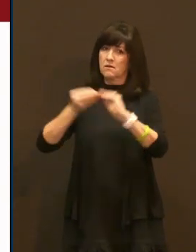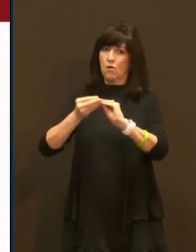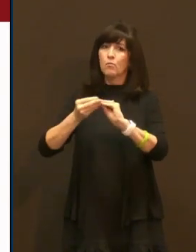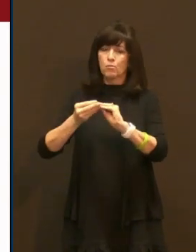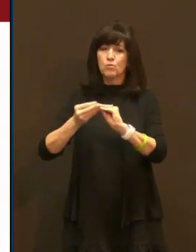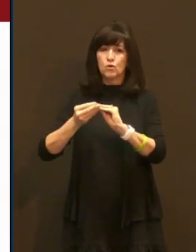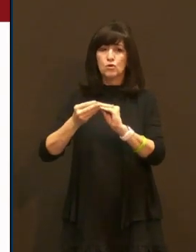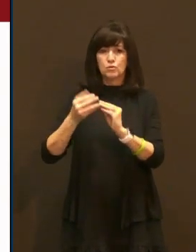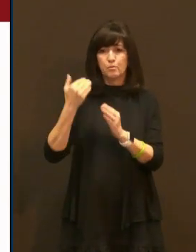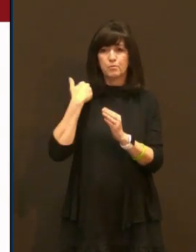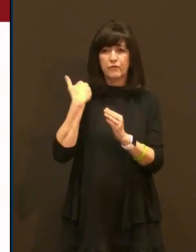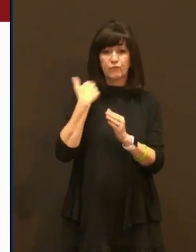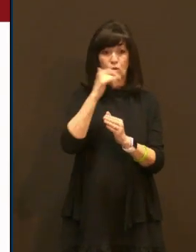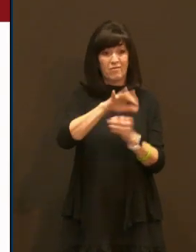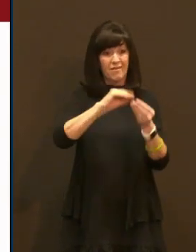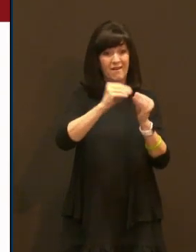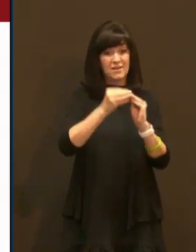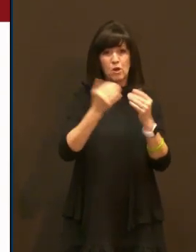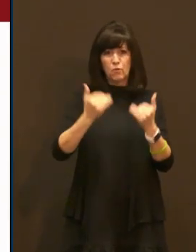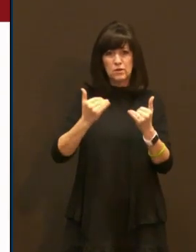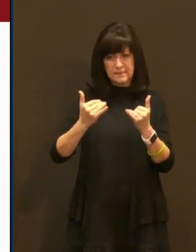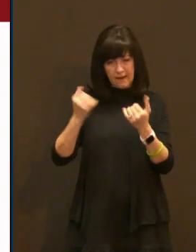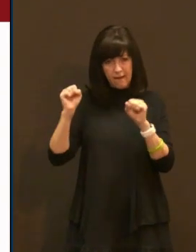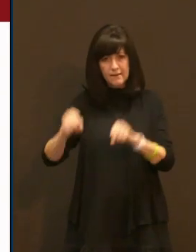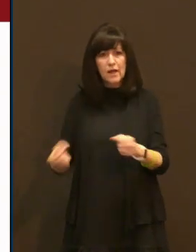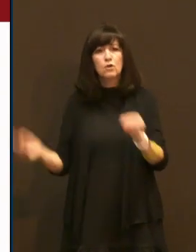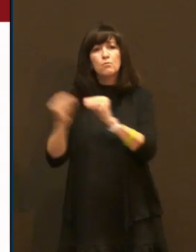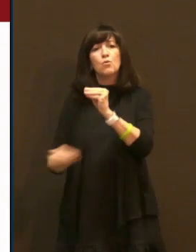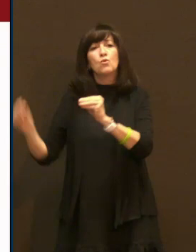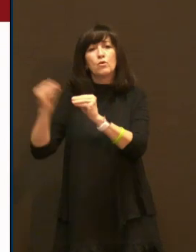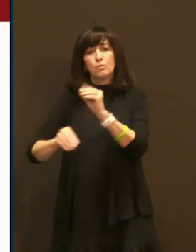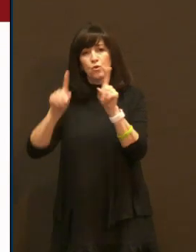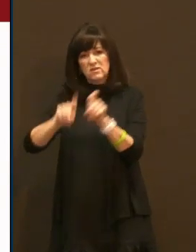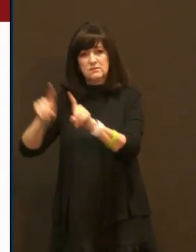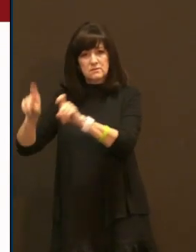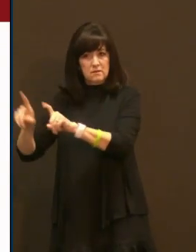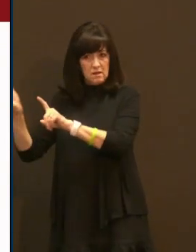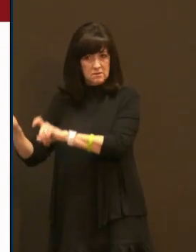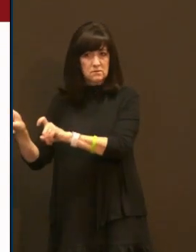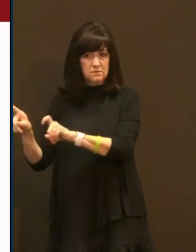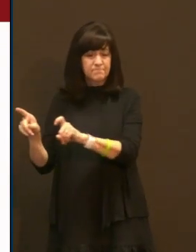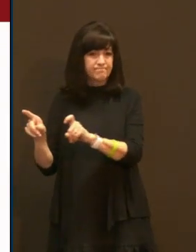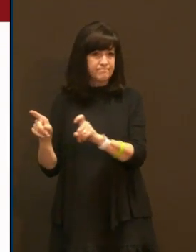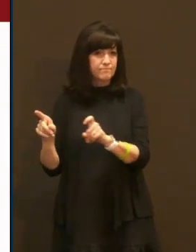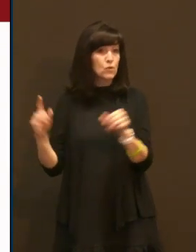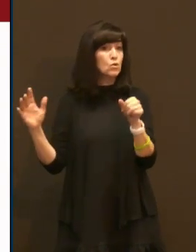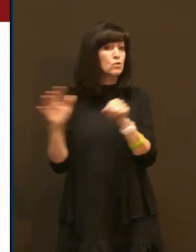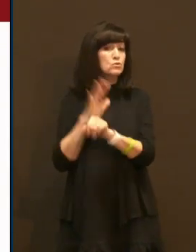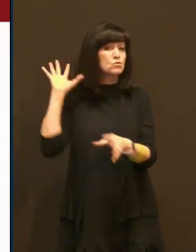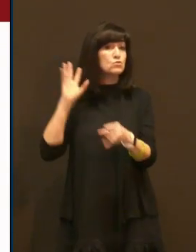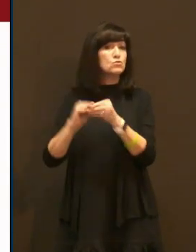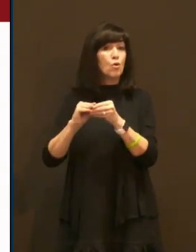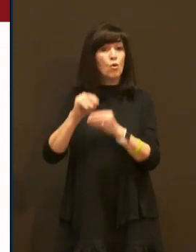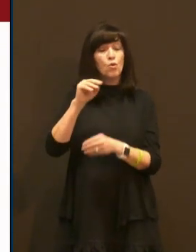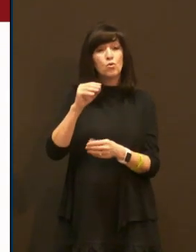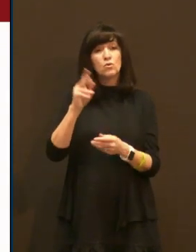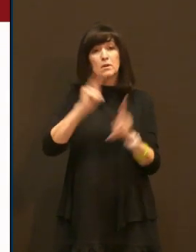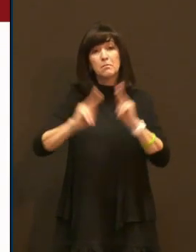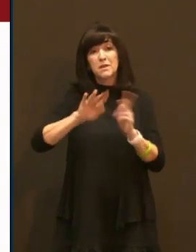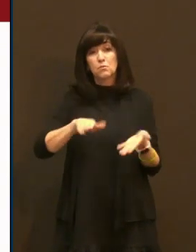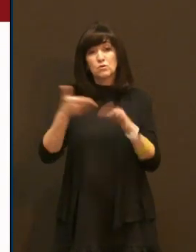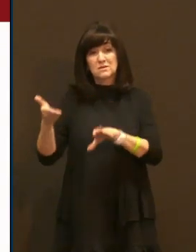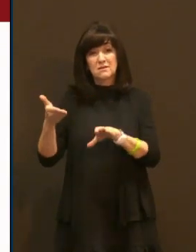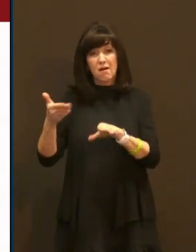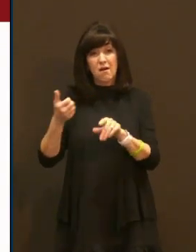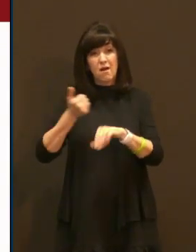the cases still mount up. We're sadly up to 335 total deaths, 4,800 that